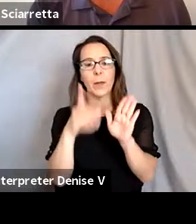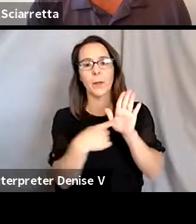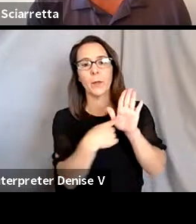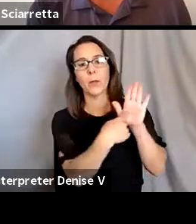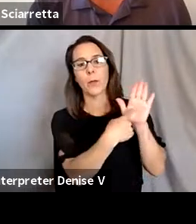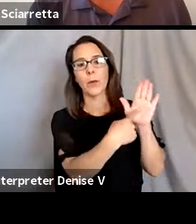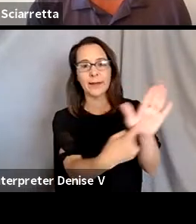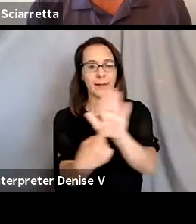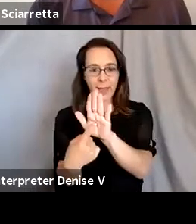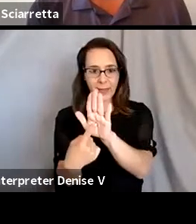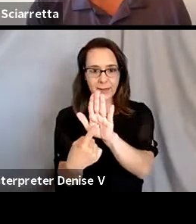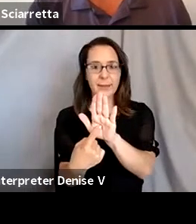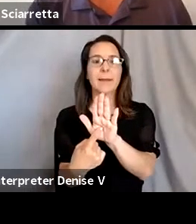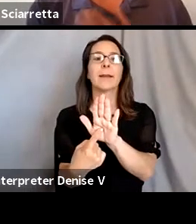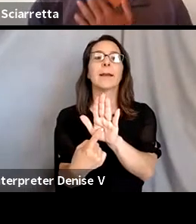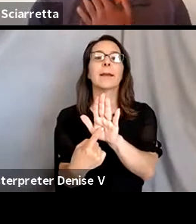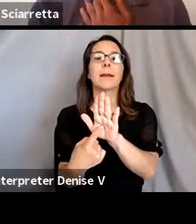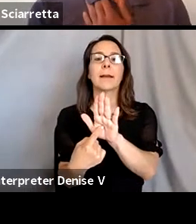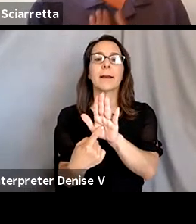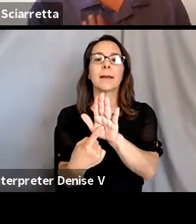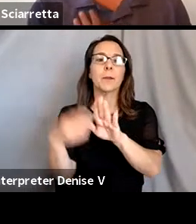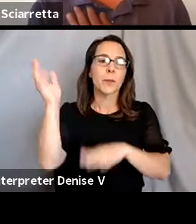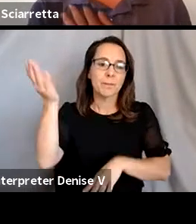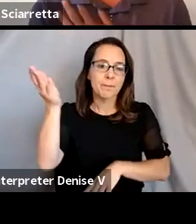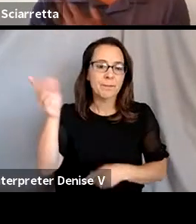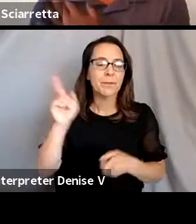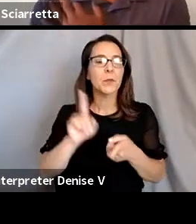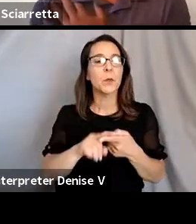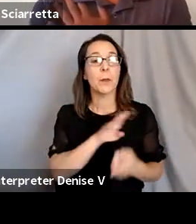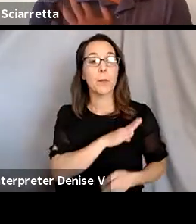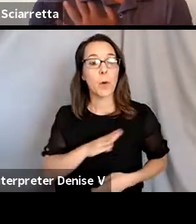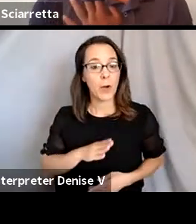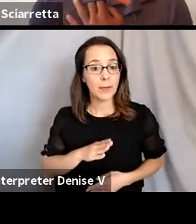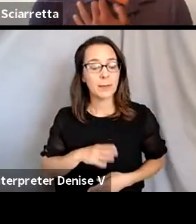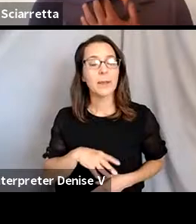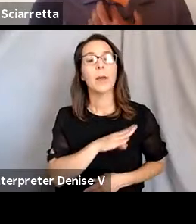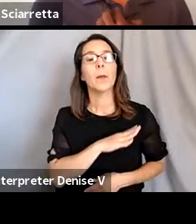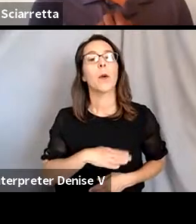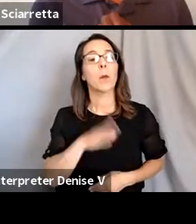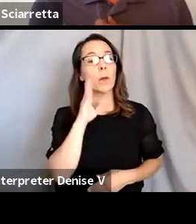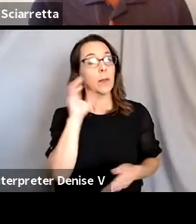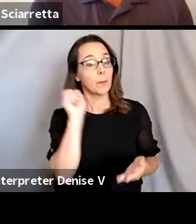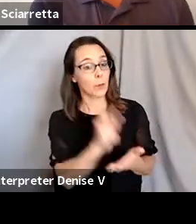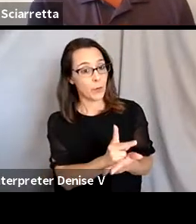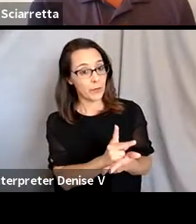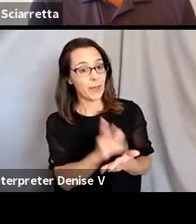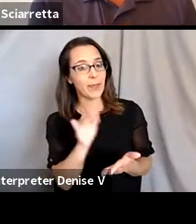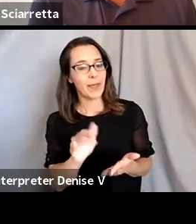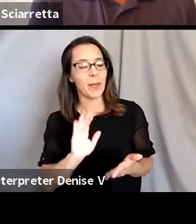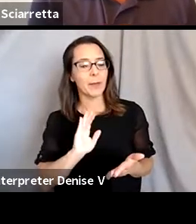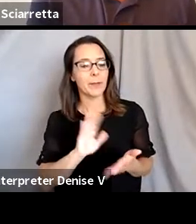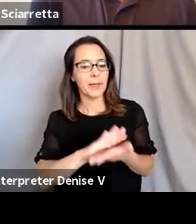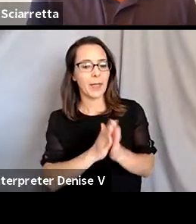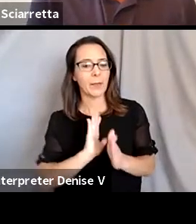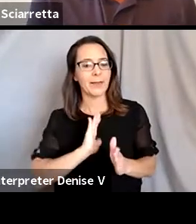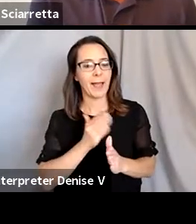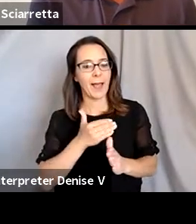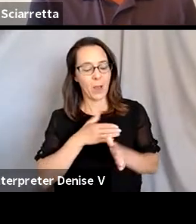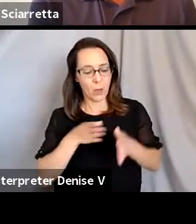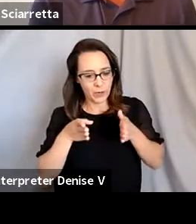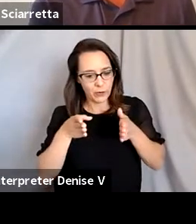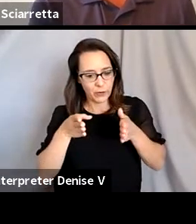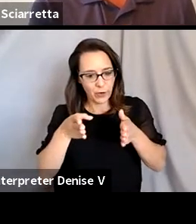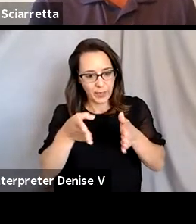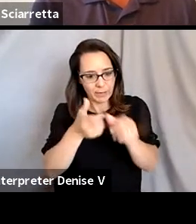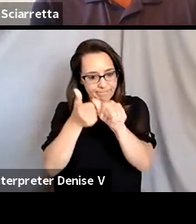The board will either approve the LCAP goals and they become our kind of our pathway ahead and our journey